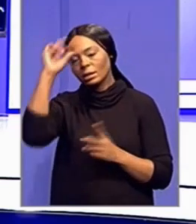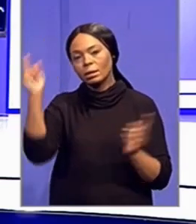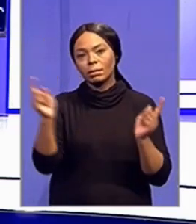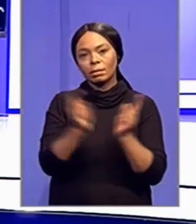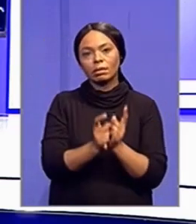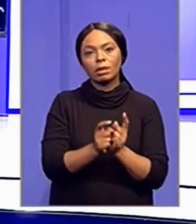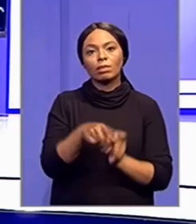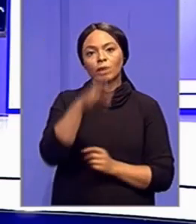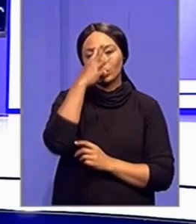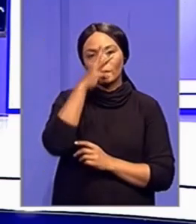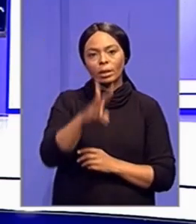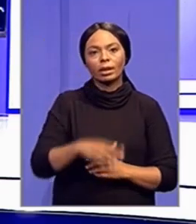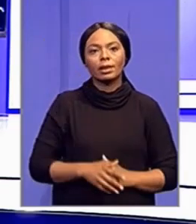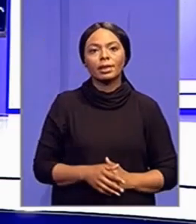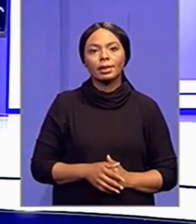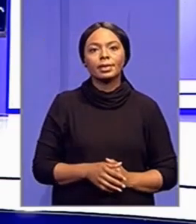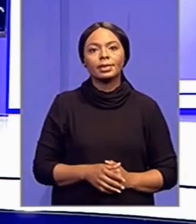Pretoria.